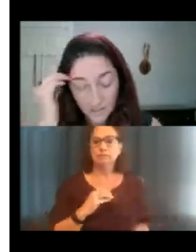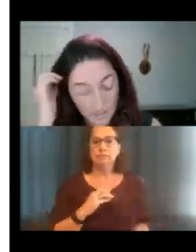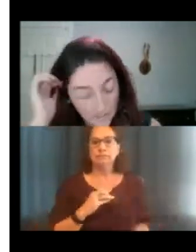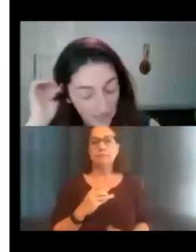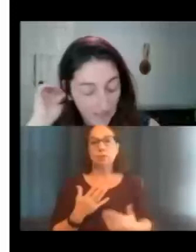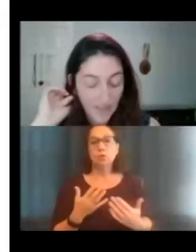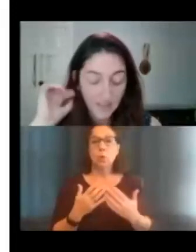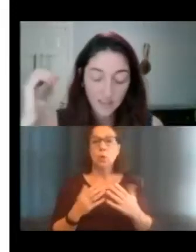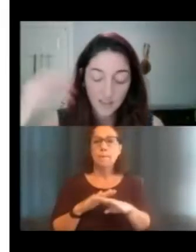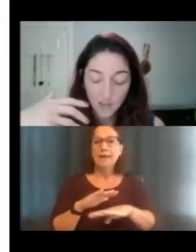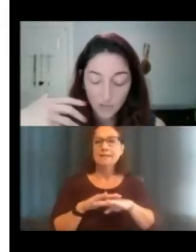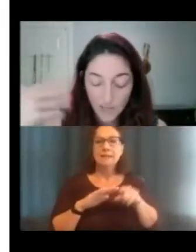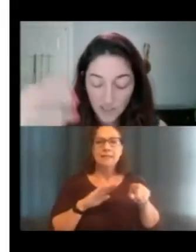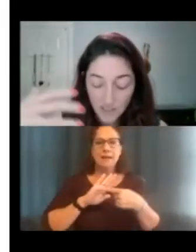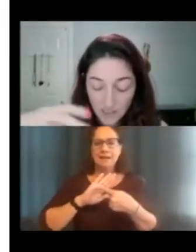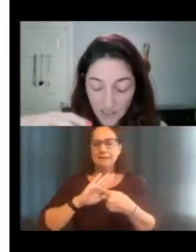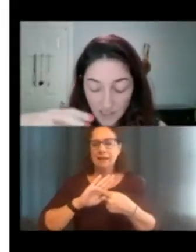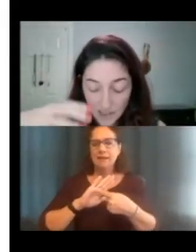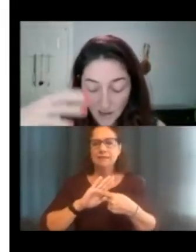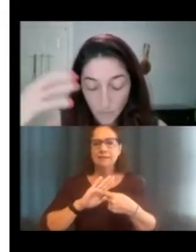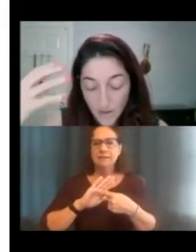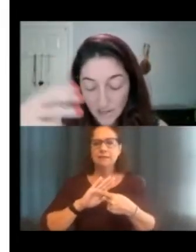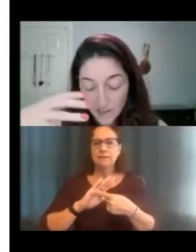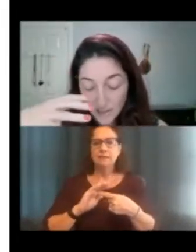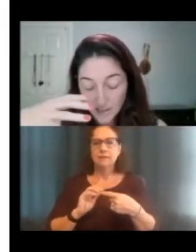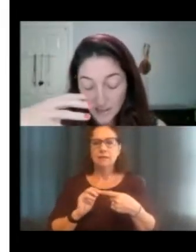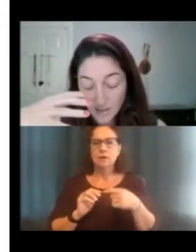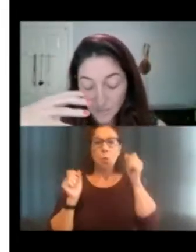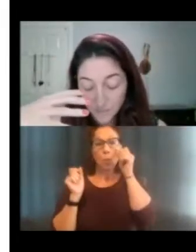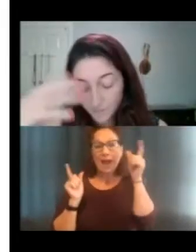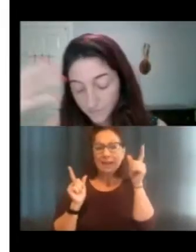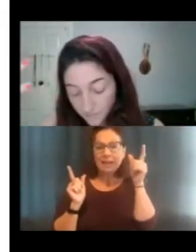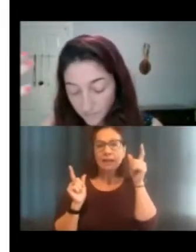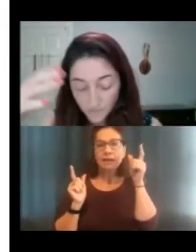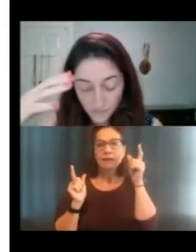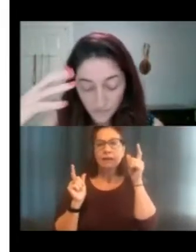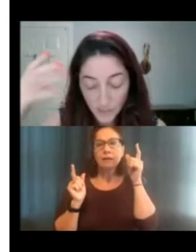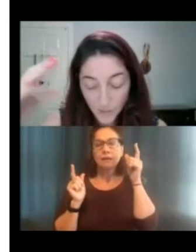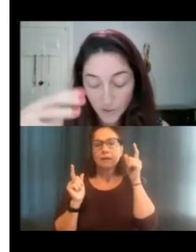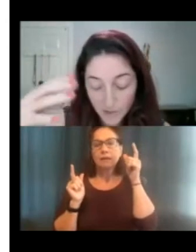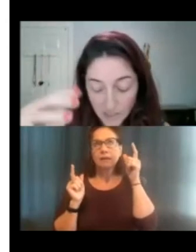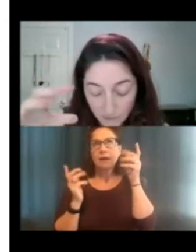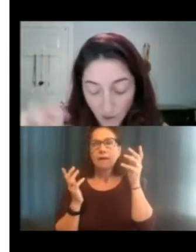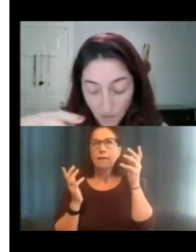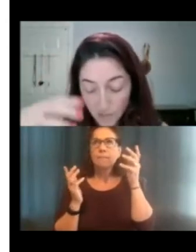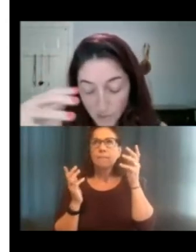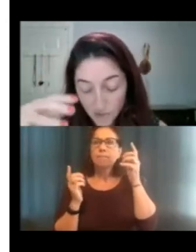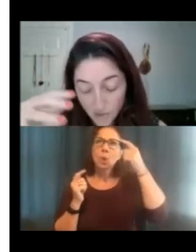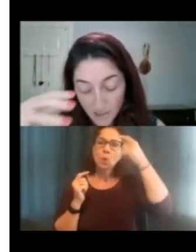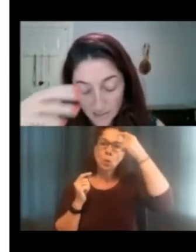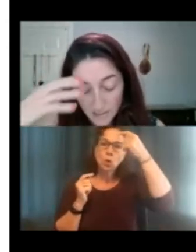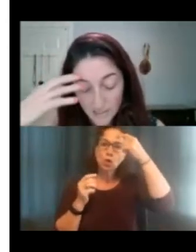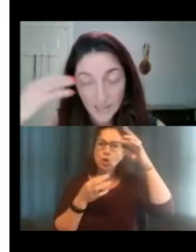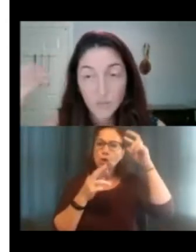they basically indicate that reductions in waking cortical regions involved in